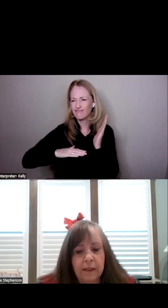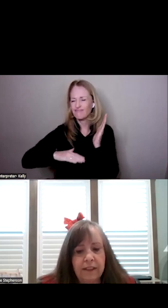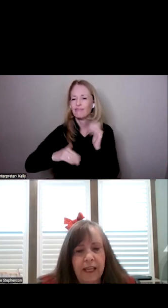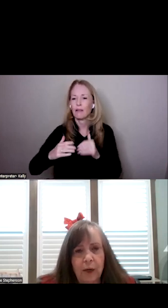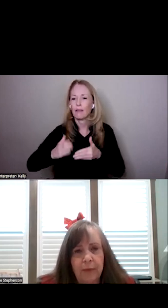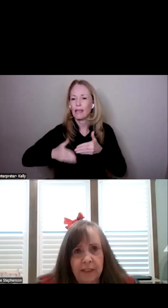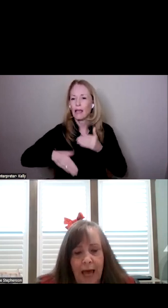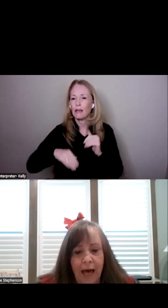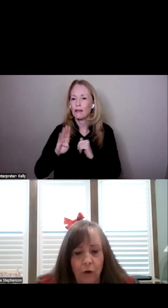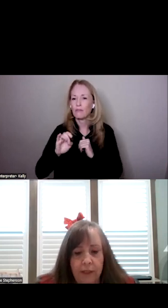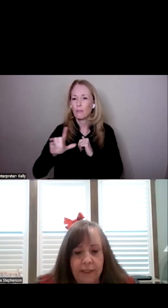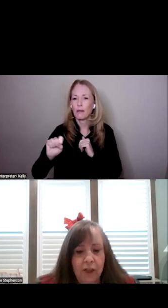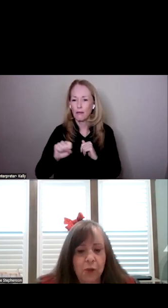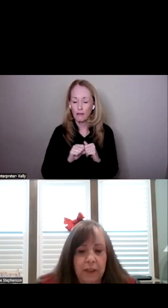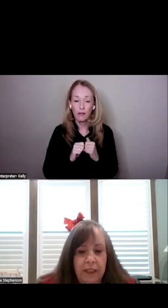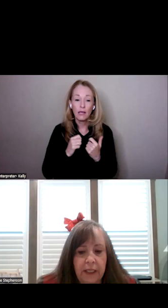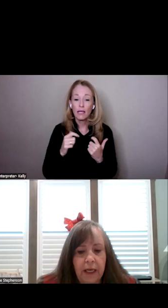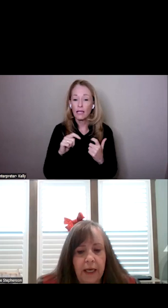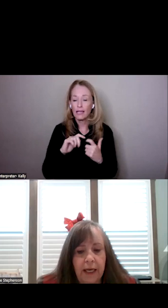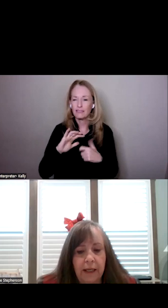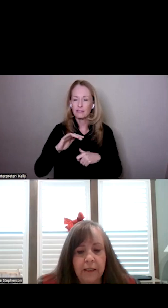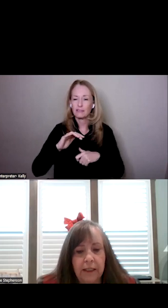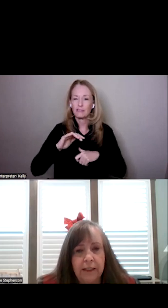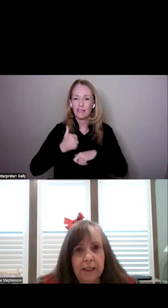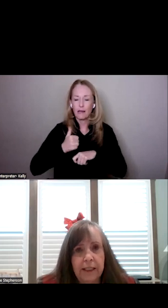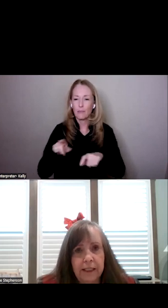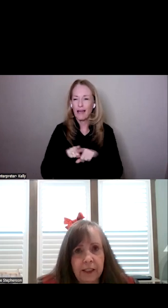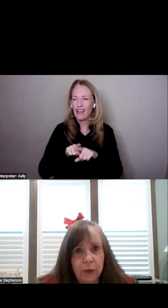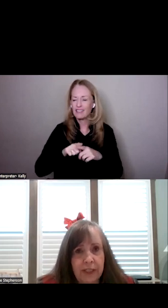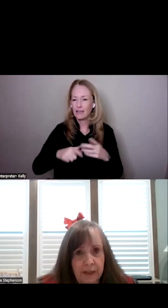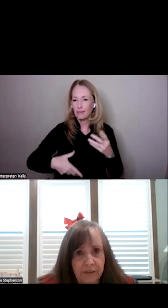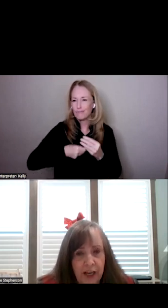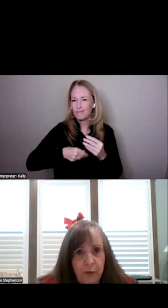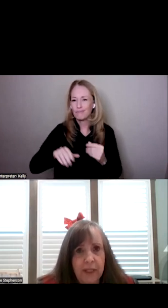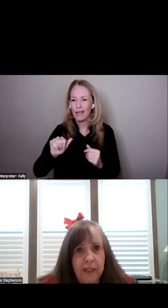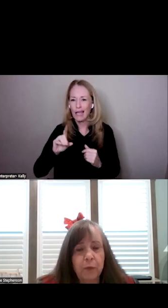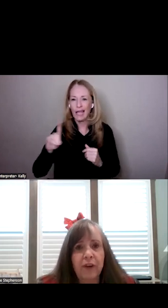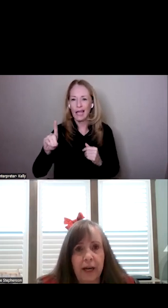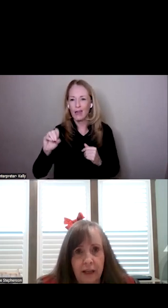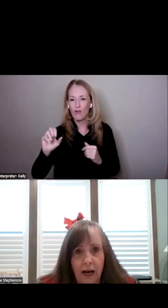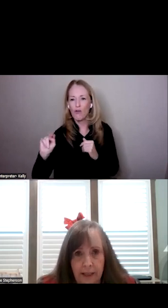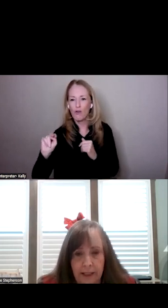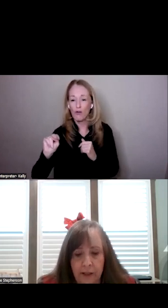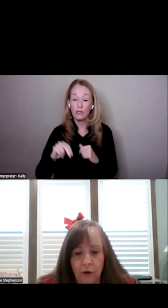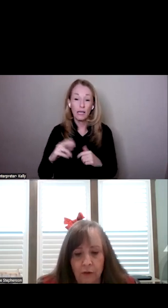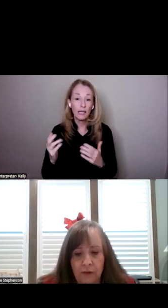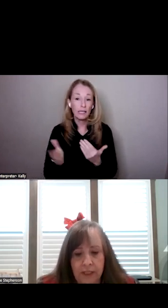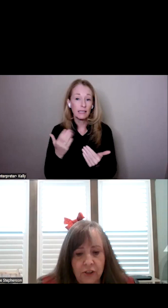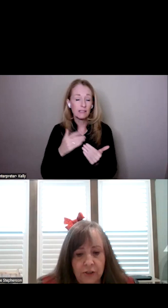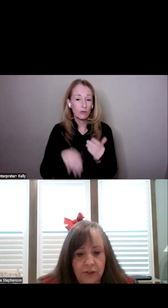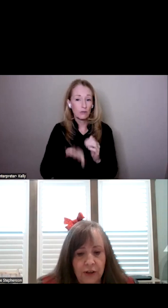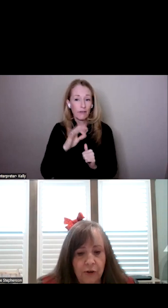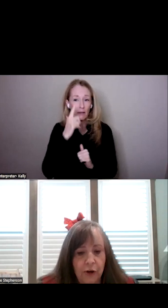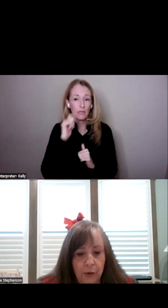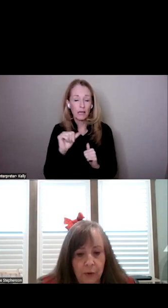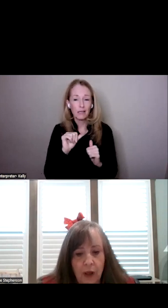It's set up as add-ons actually, and it's easy to identify it because we've highlighted all those